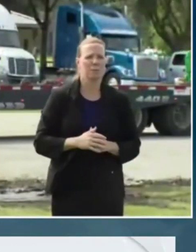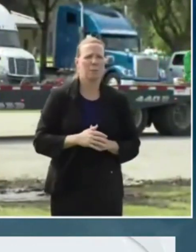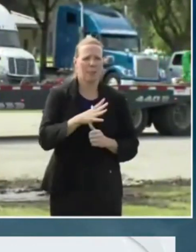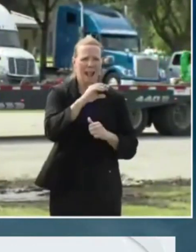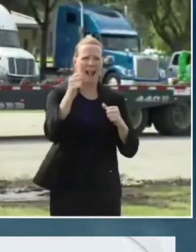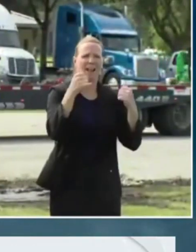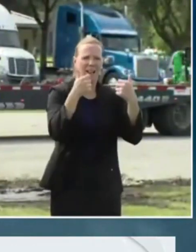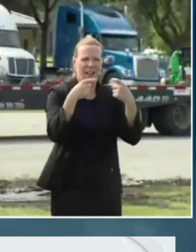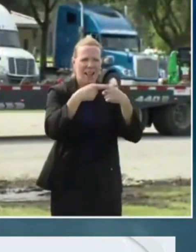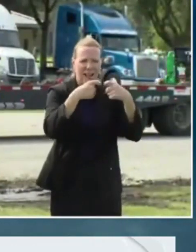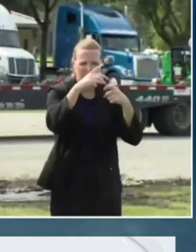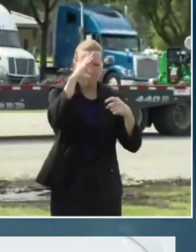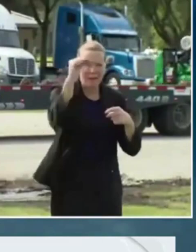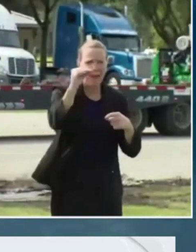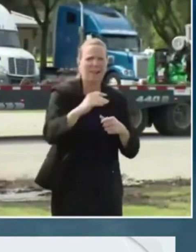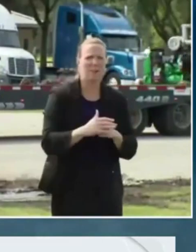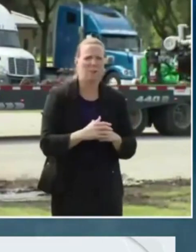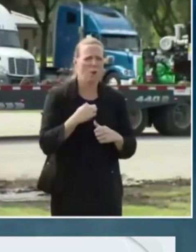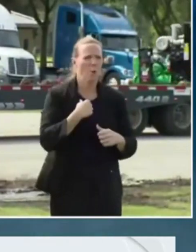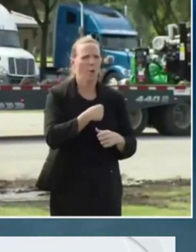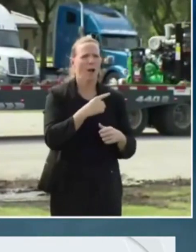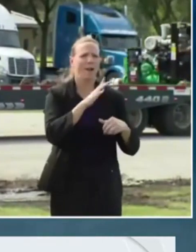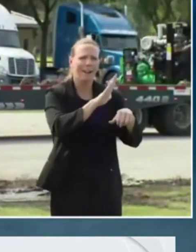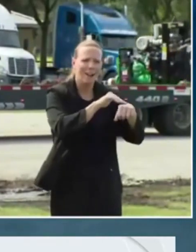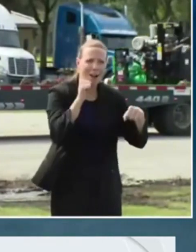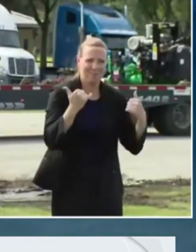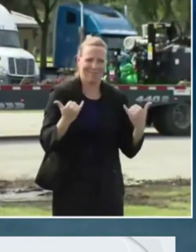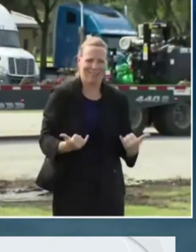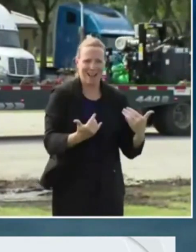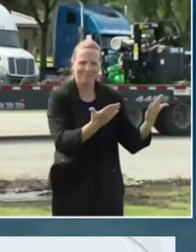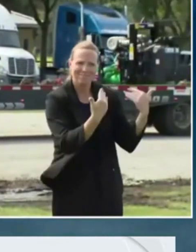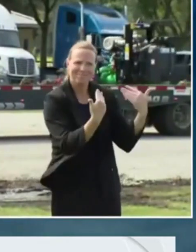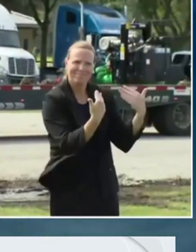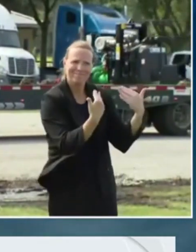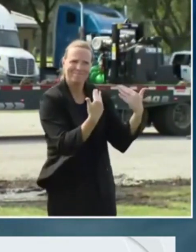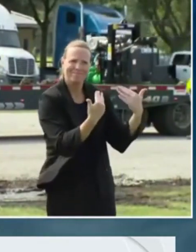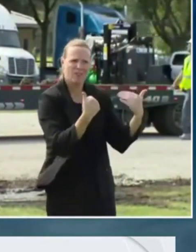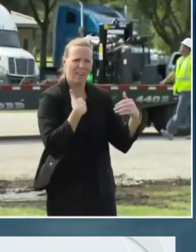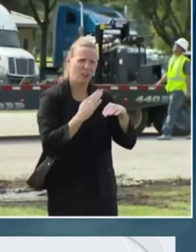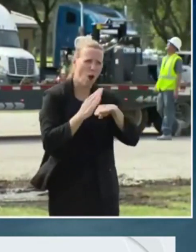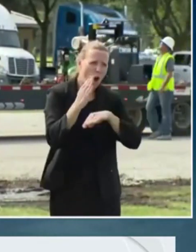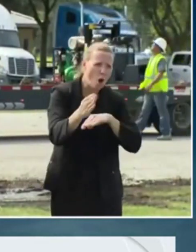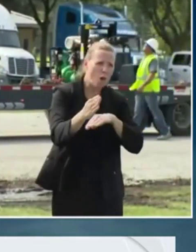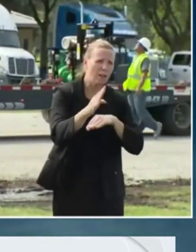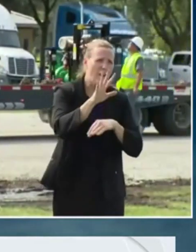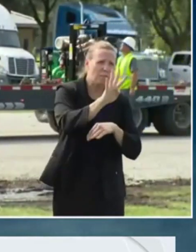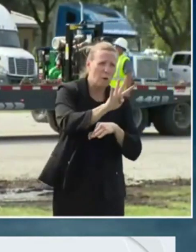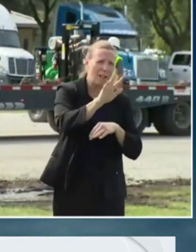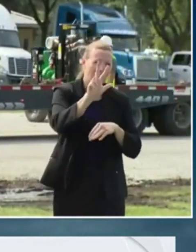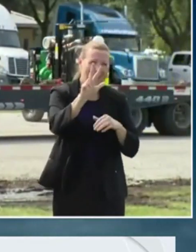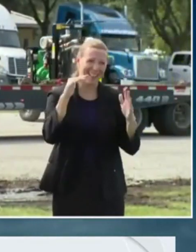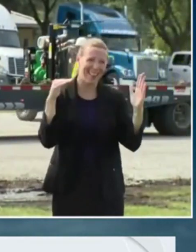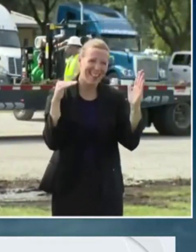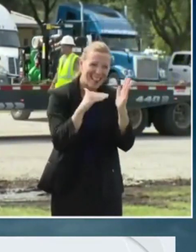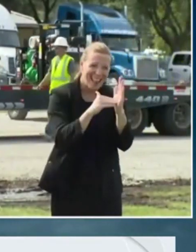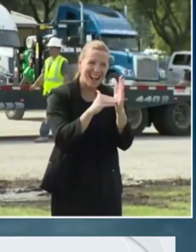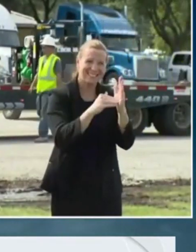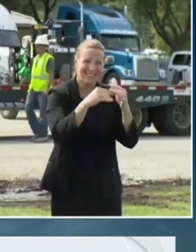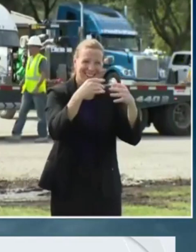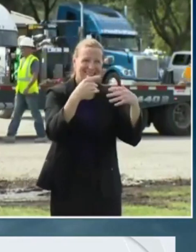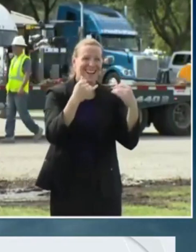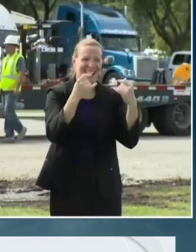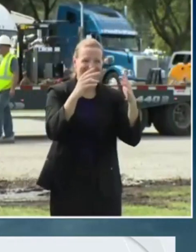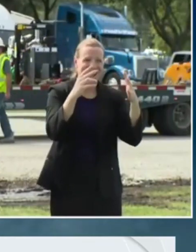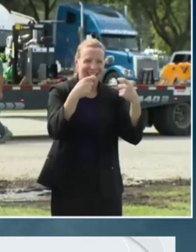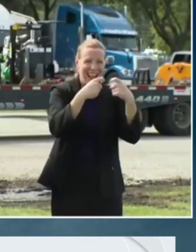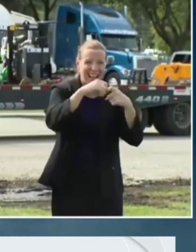restoration resources are being marshaled. We now have over 43,000 linemen who are being brought in from as far away